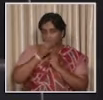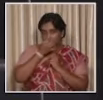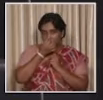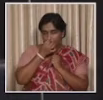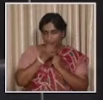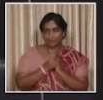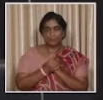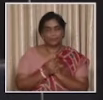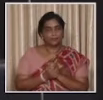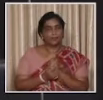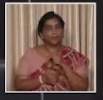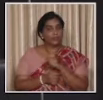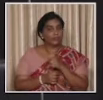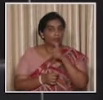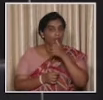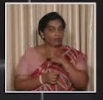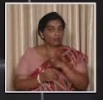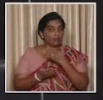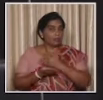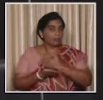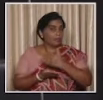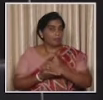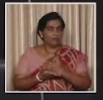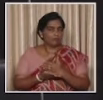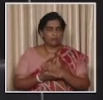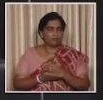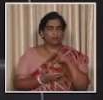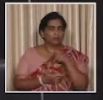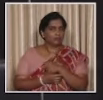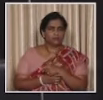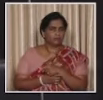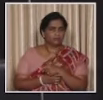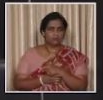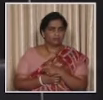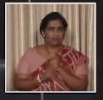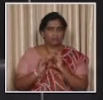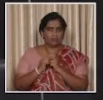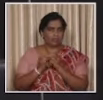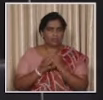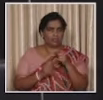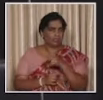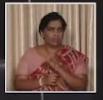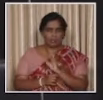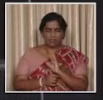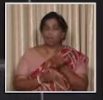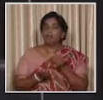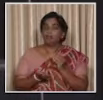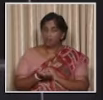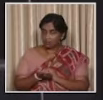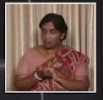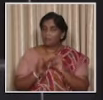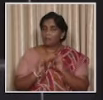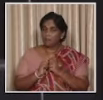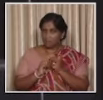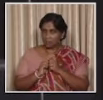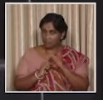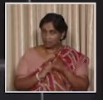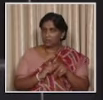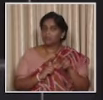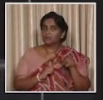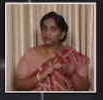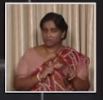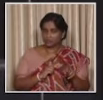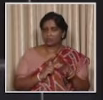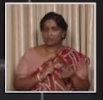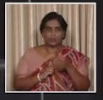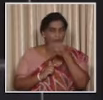salt water barriers that was put up. But I think there was also issue relating to other salt water intrusion